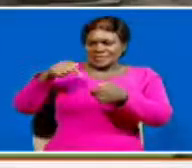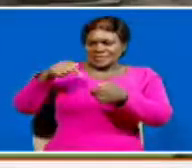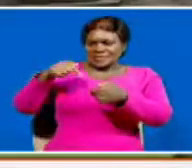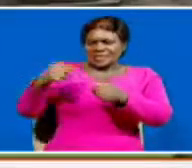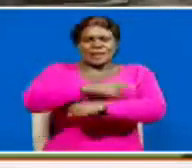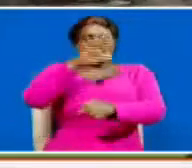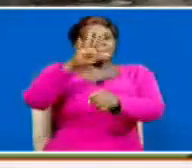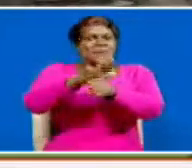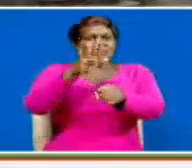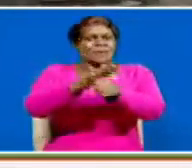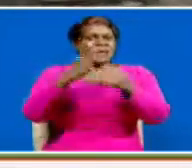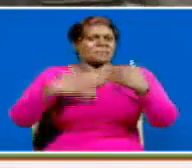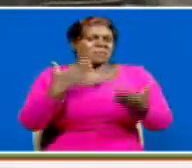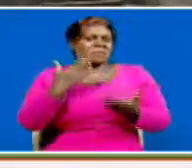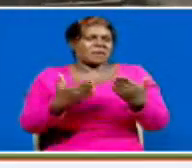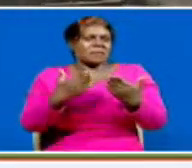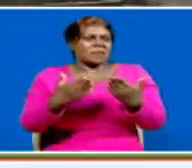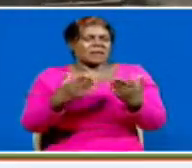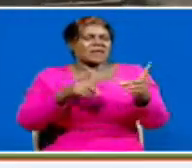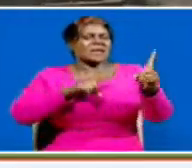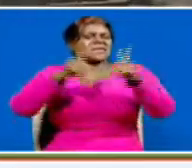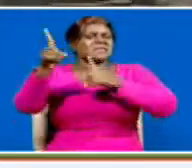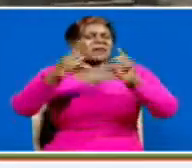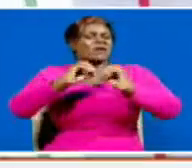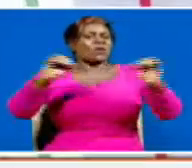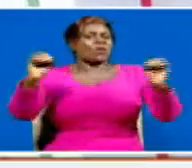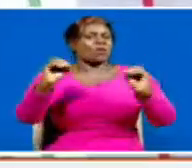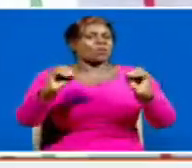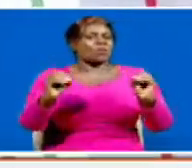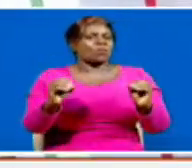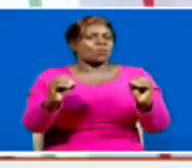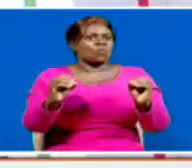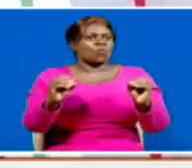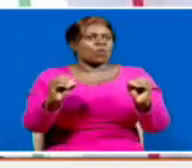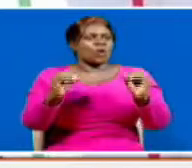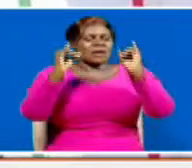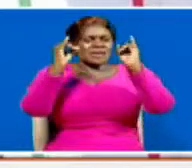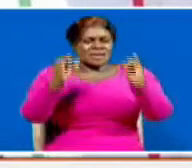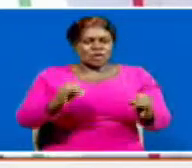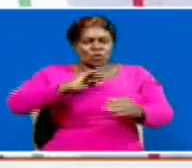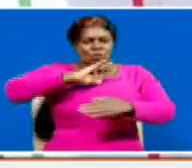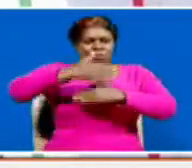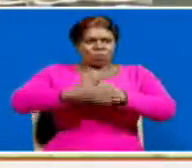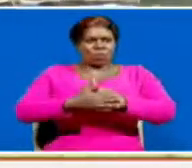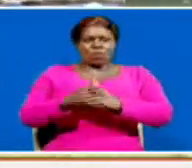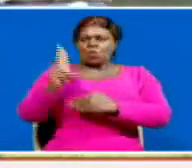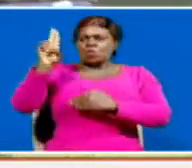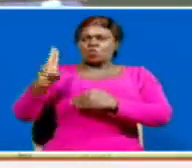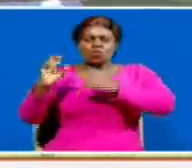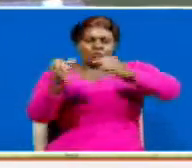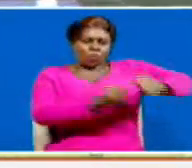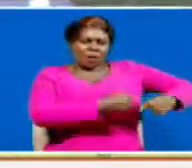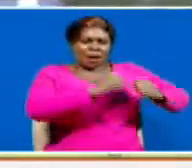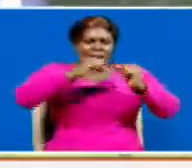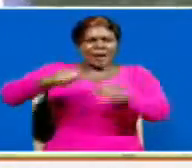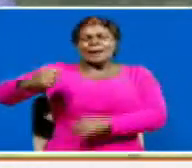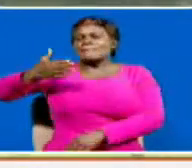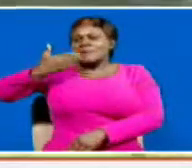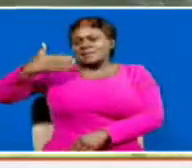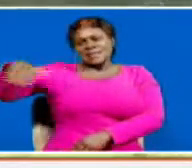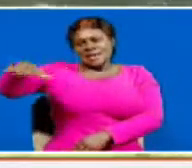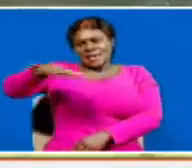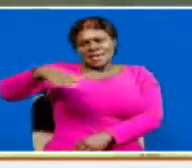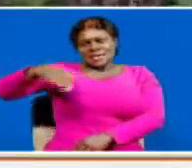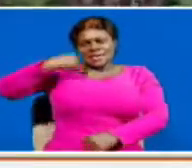for majority who perhaps chose not to travel up country, the newly revamped Uhuru Park offered a perfect